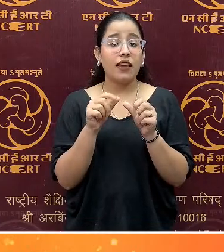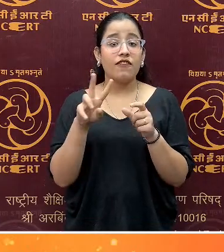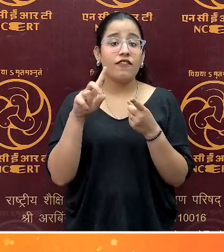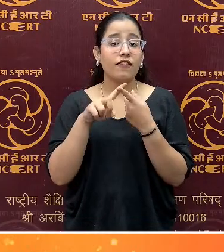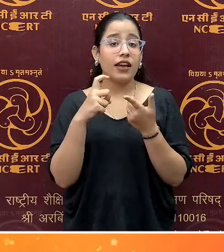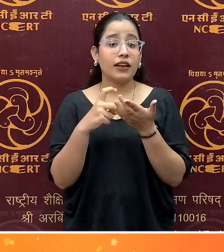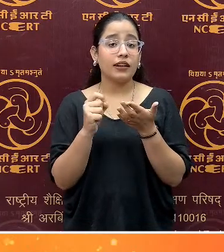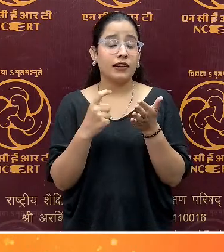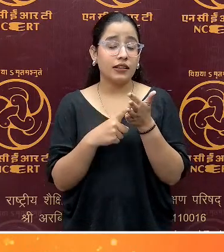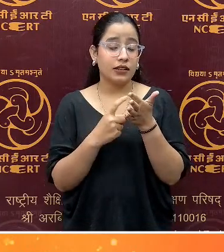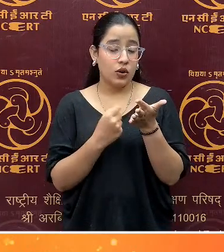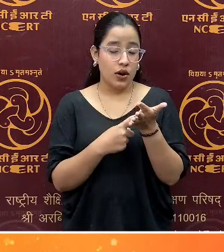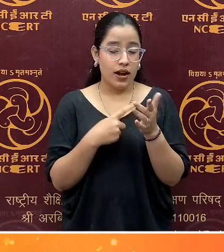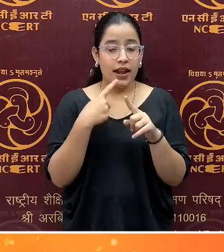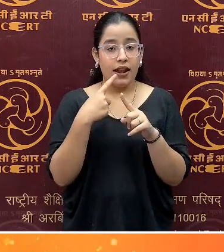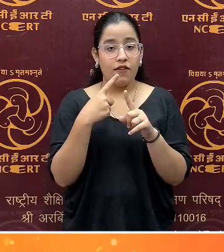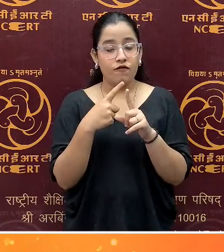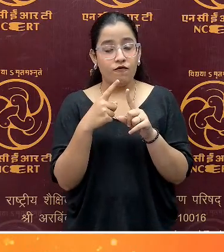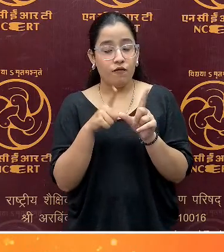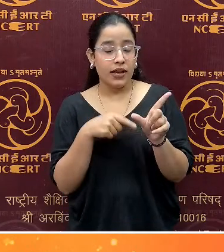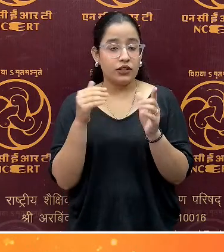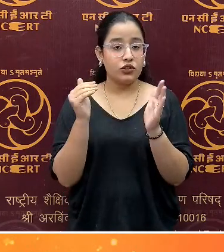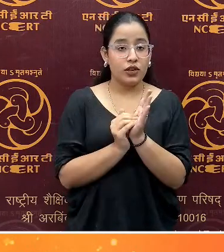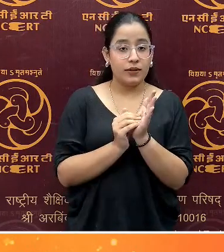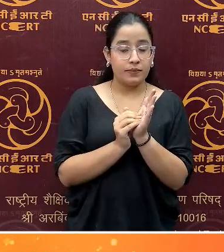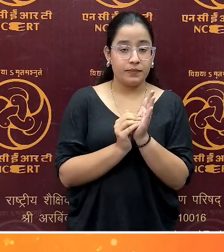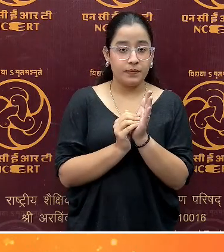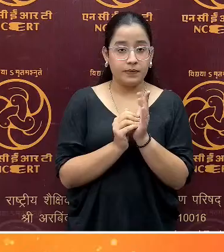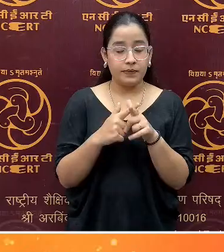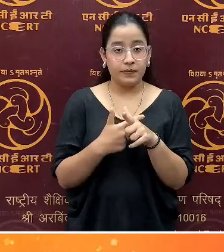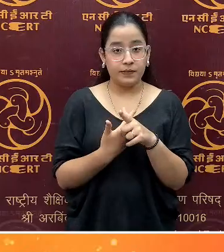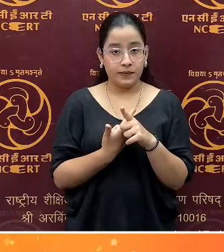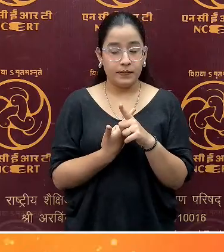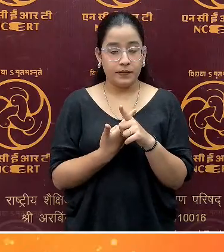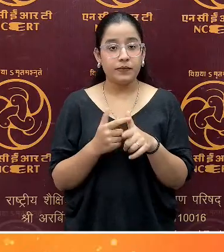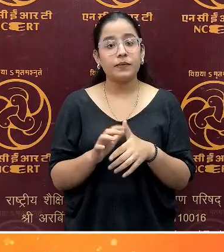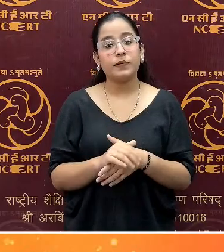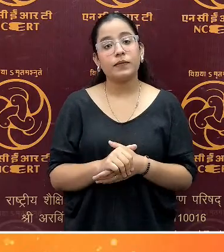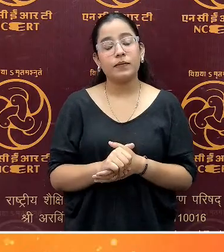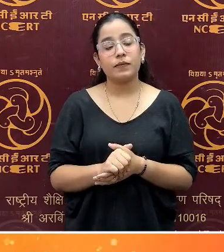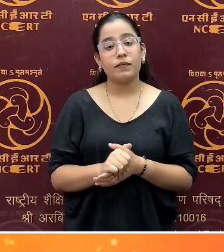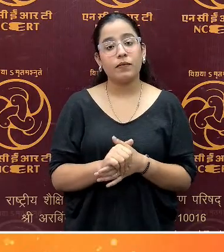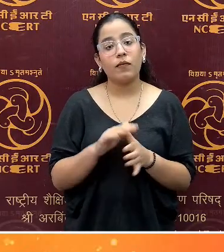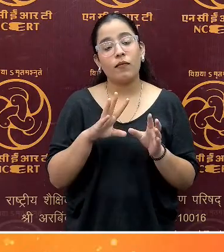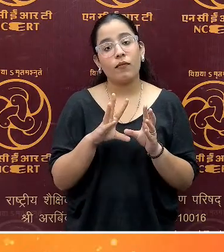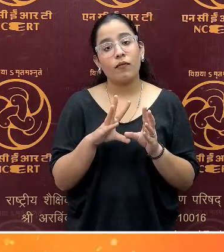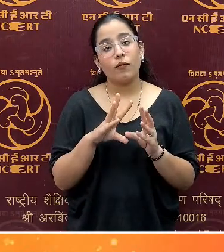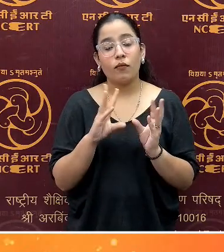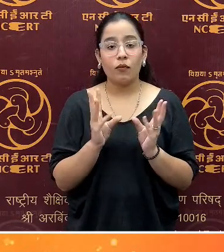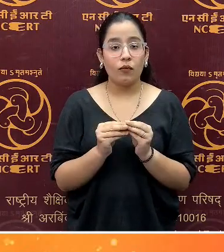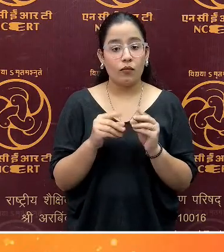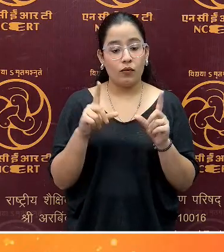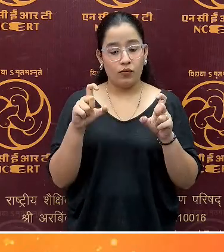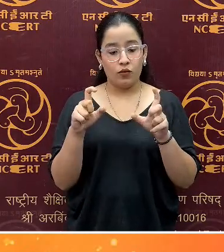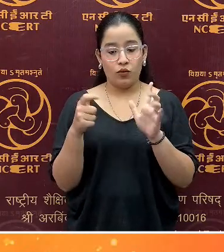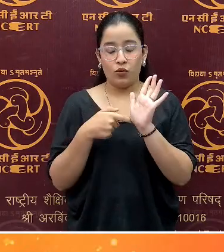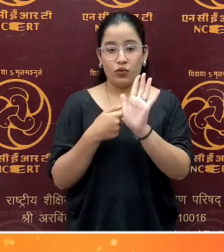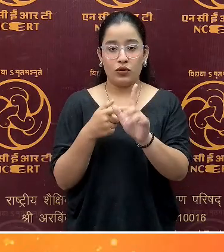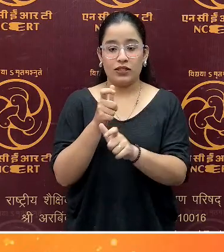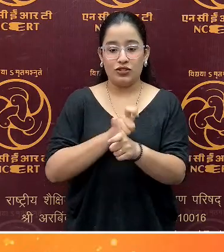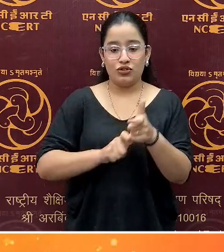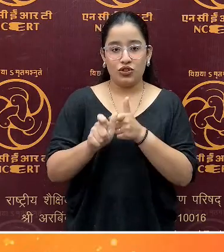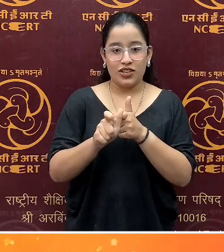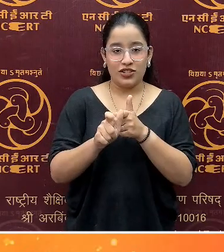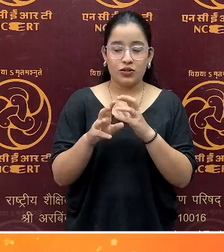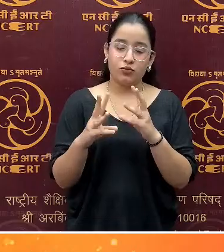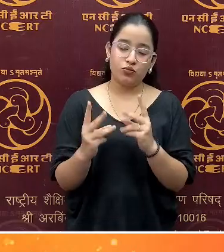is yj. Everything, all details are here. We have the details here. Replace those values and you'll find